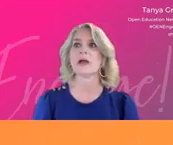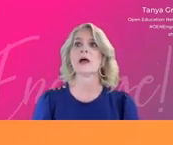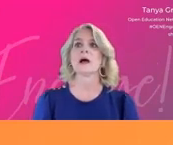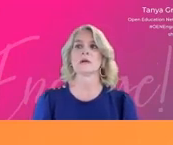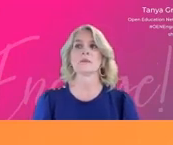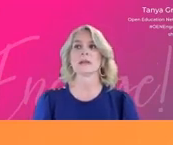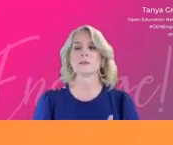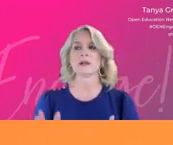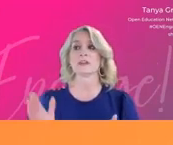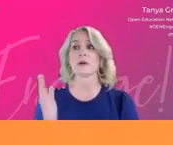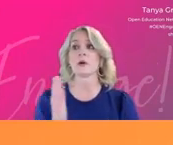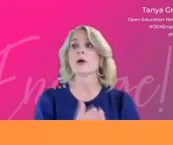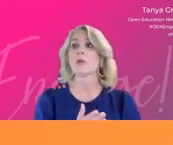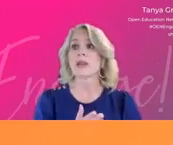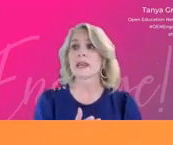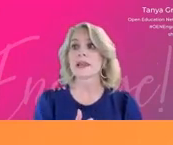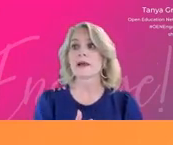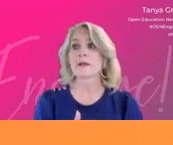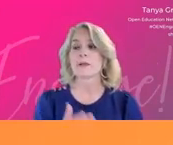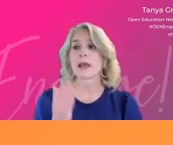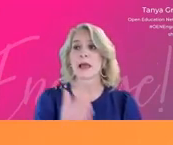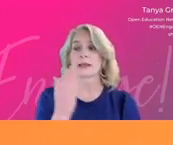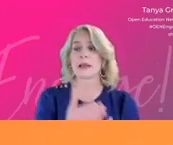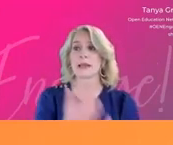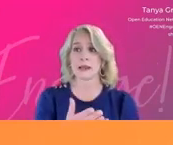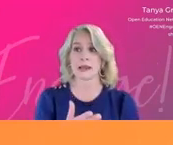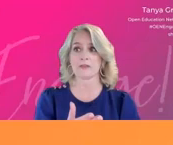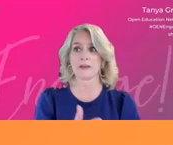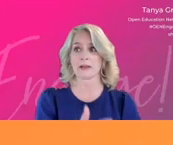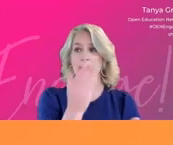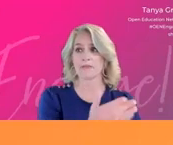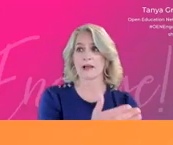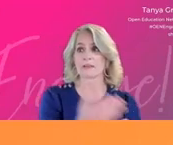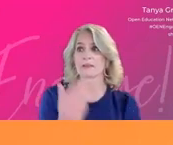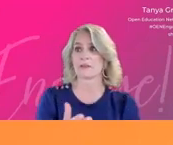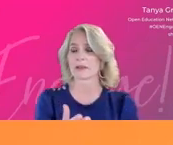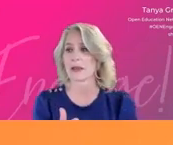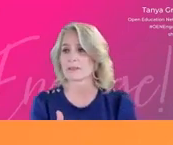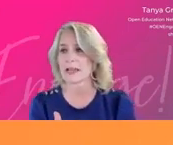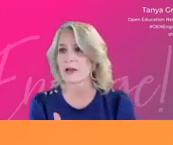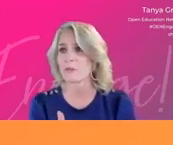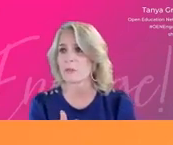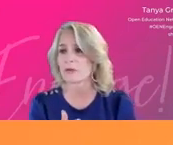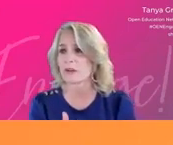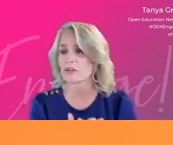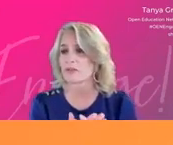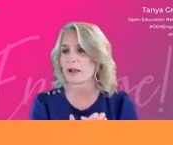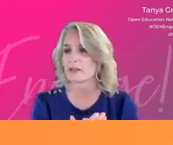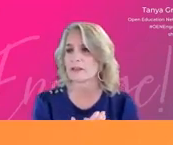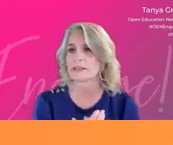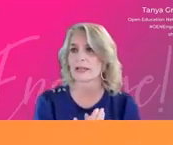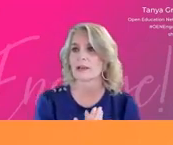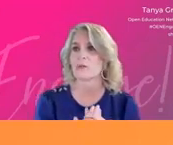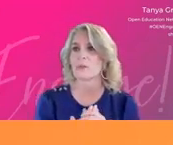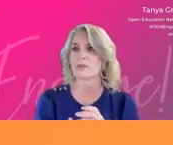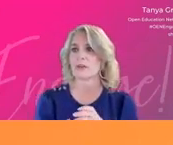percentage completed the project? So we had it 9 and 9, half faculty, half staff. What percentage of